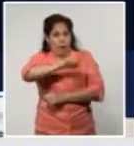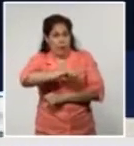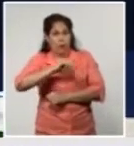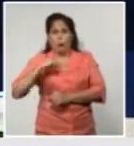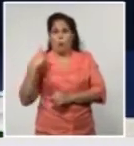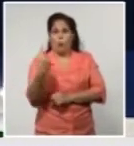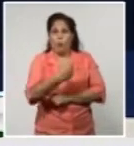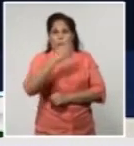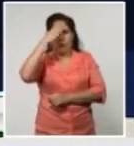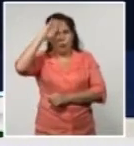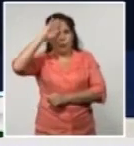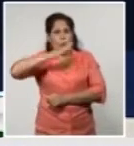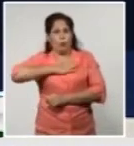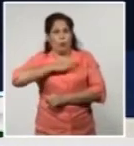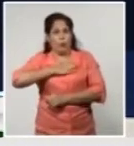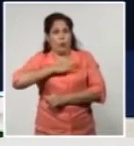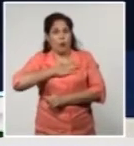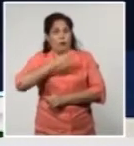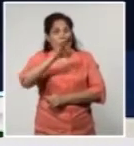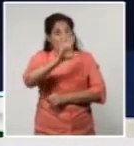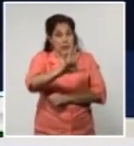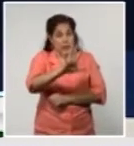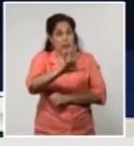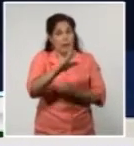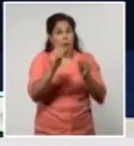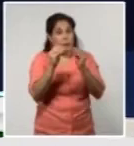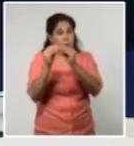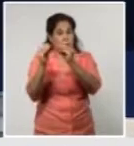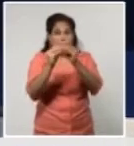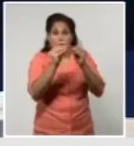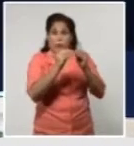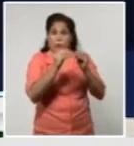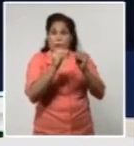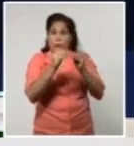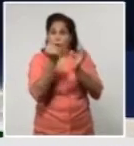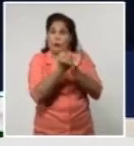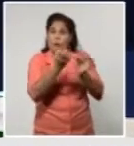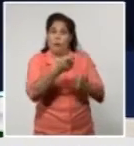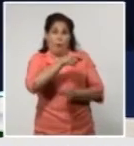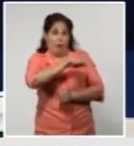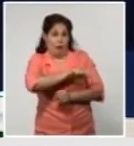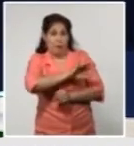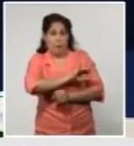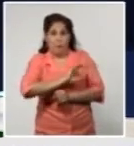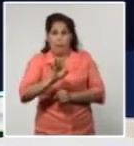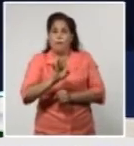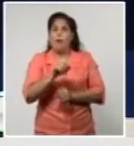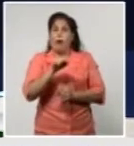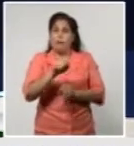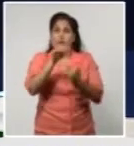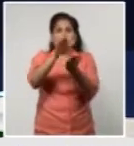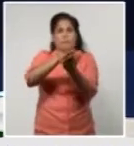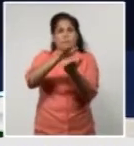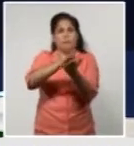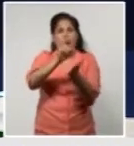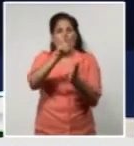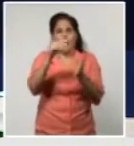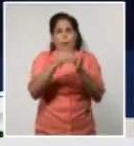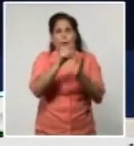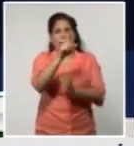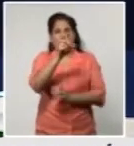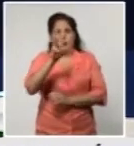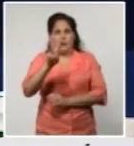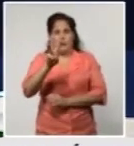will continue doing our best so that this situation remains as it is. Of the 10